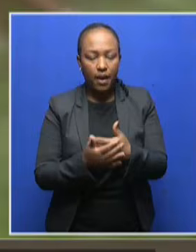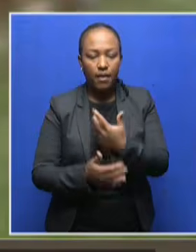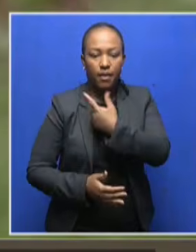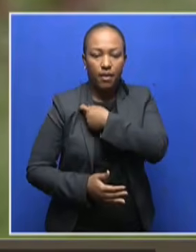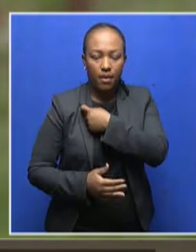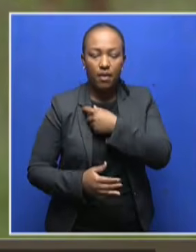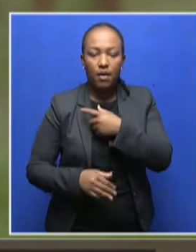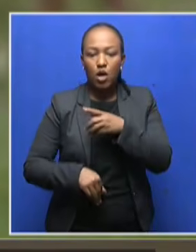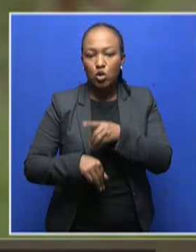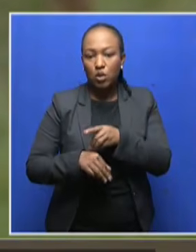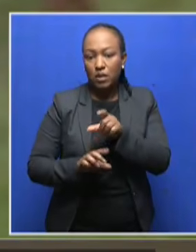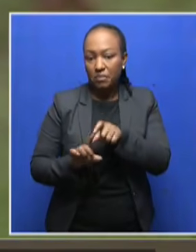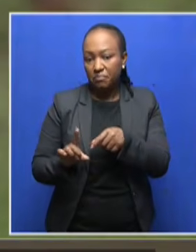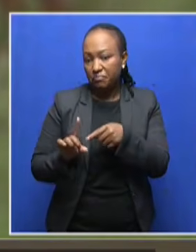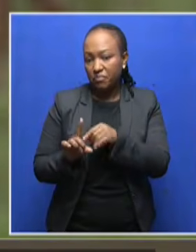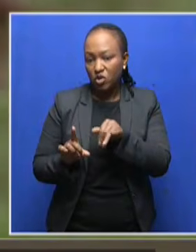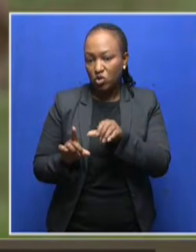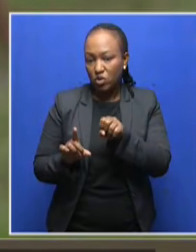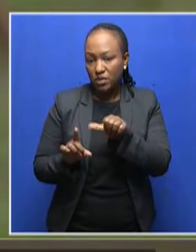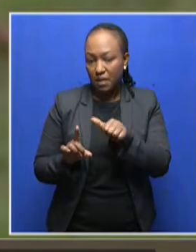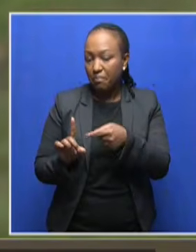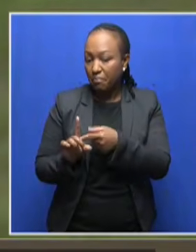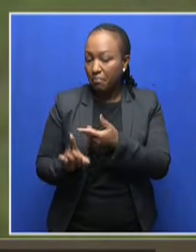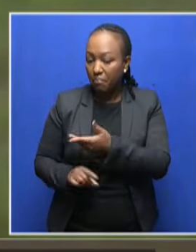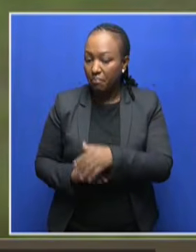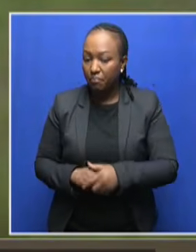start with you, Dr. Jassat.